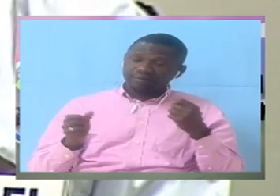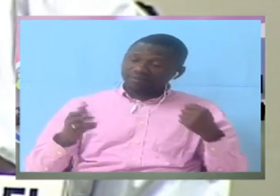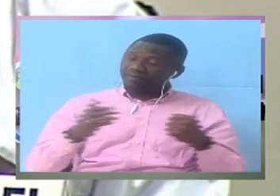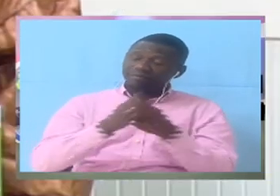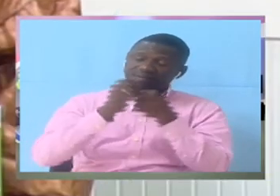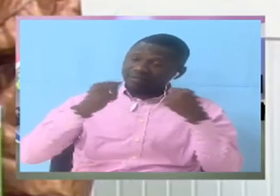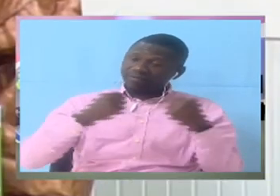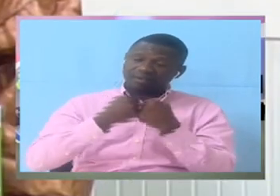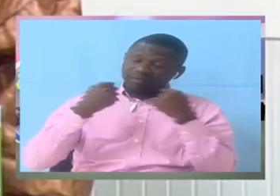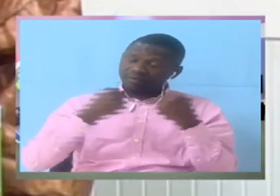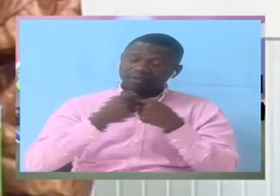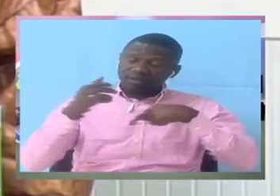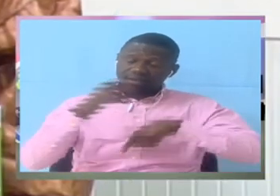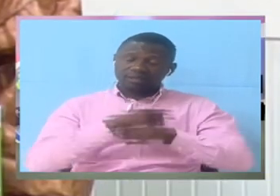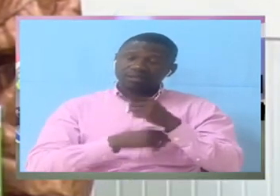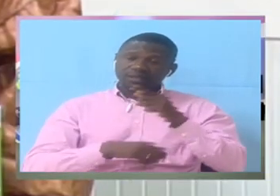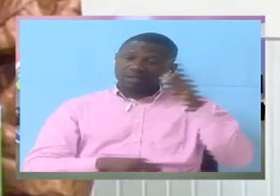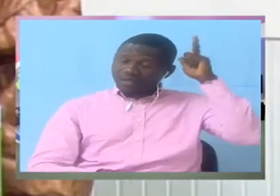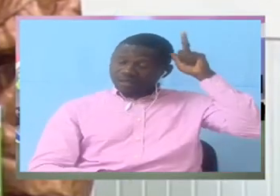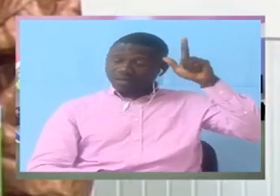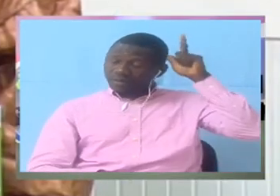it?